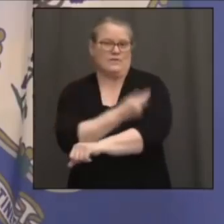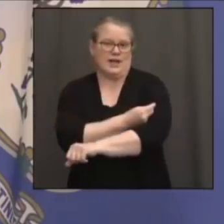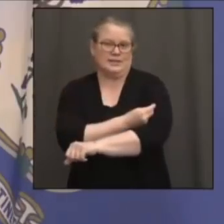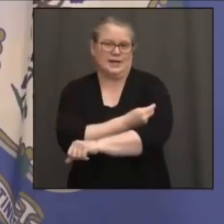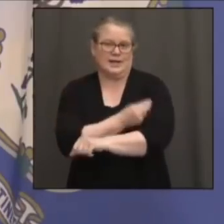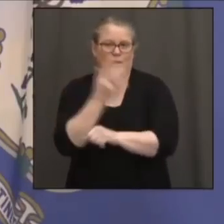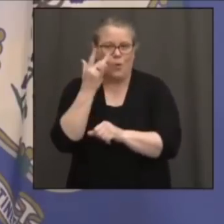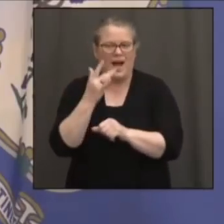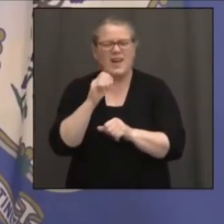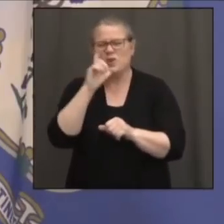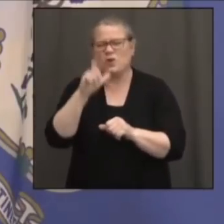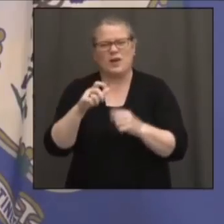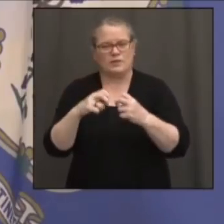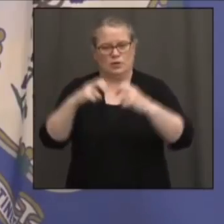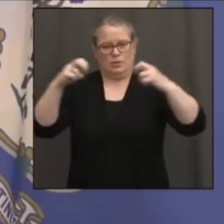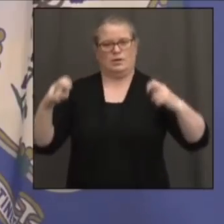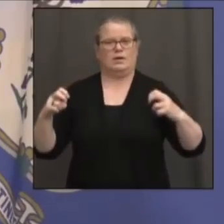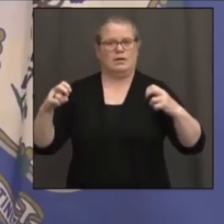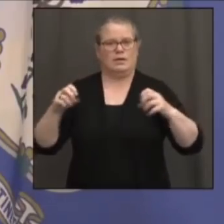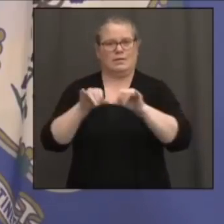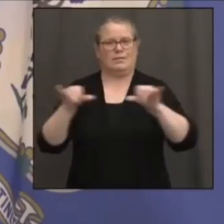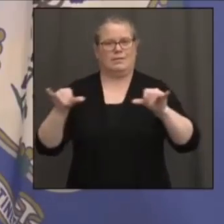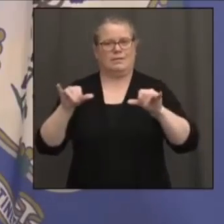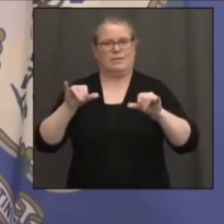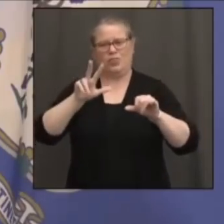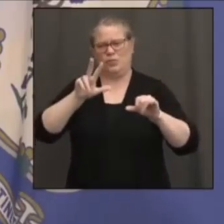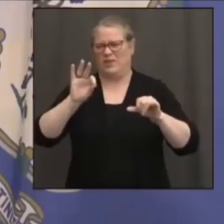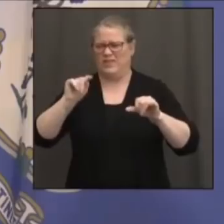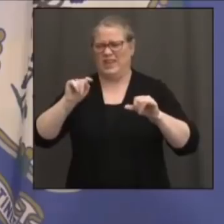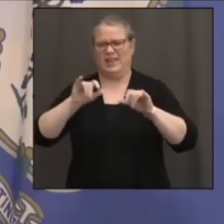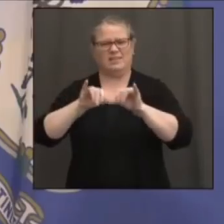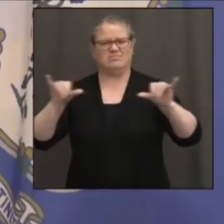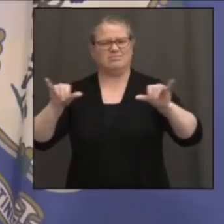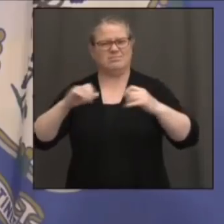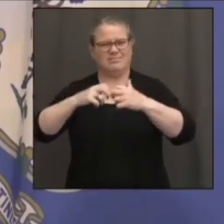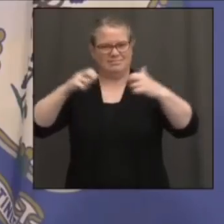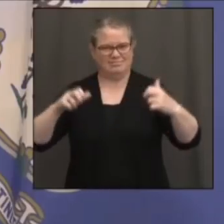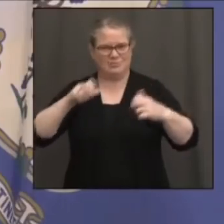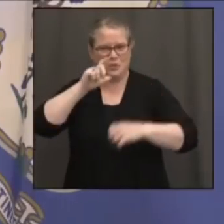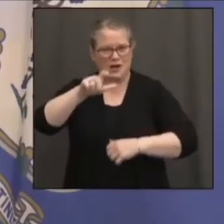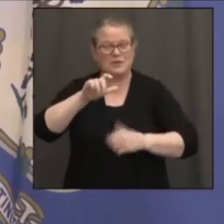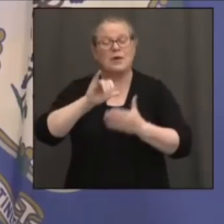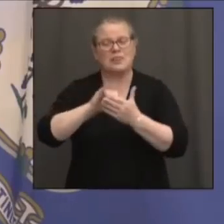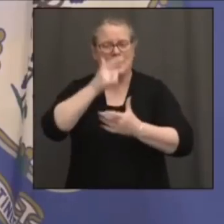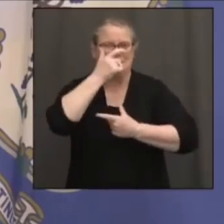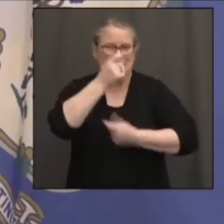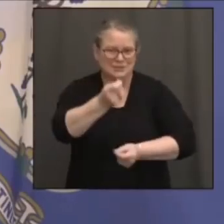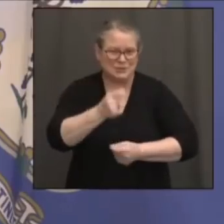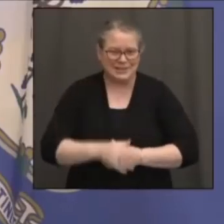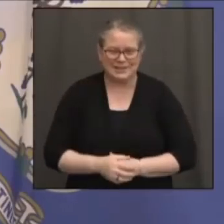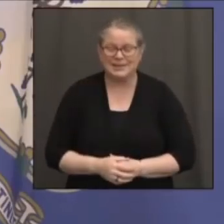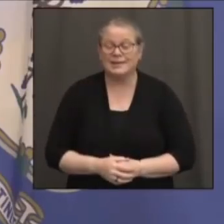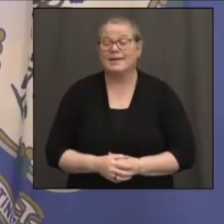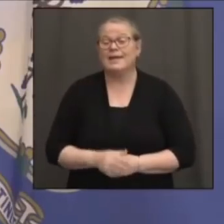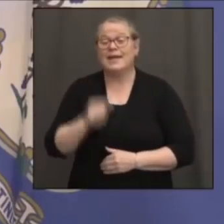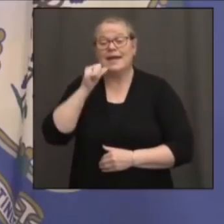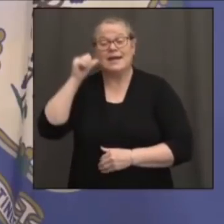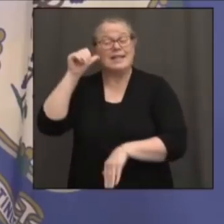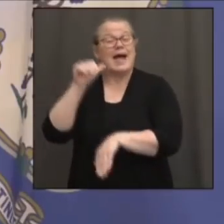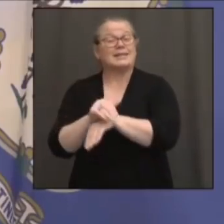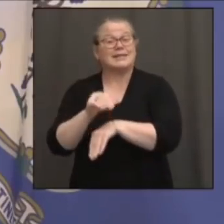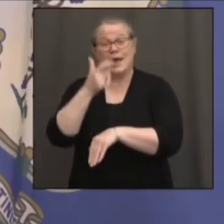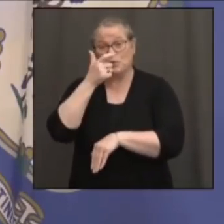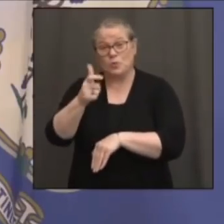be 3 feet apart. I thought that was interesting. Along the way, we were watching 60 Minutes last night, and